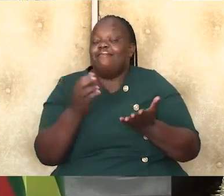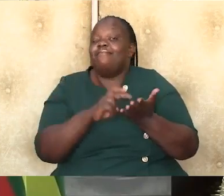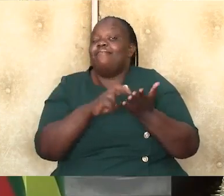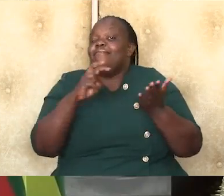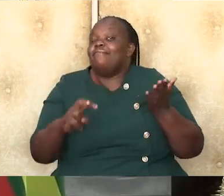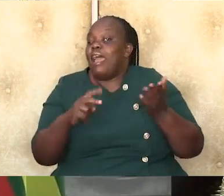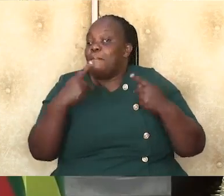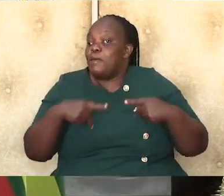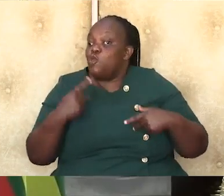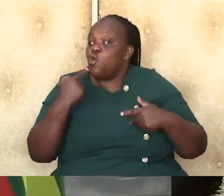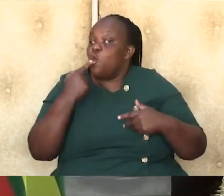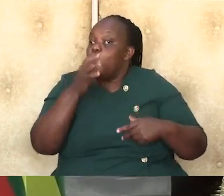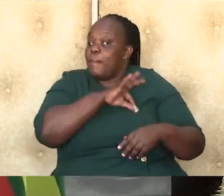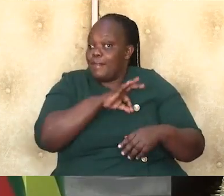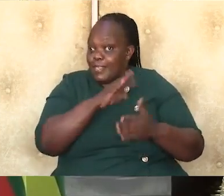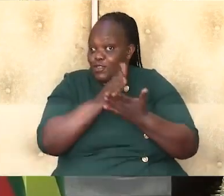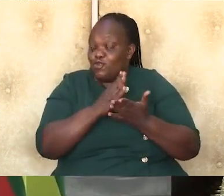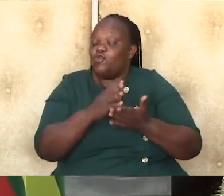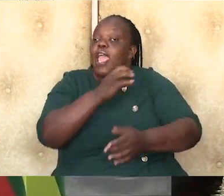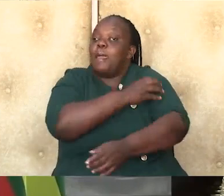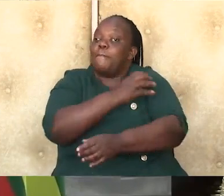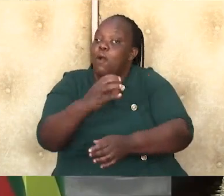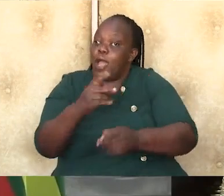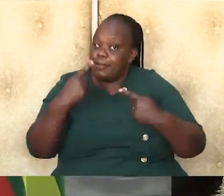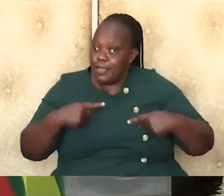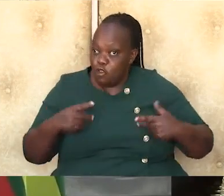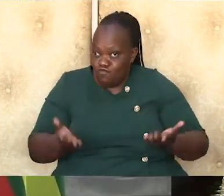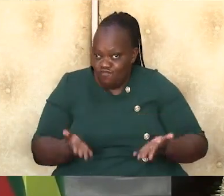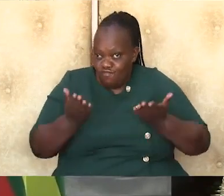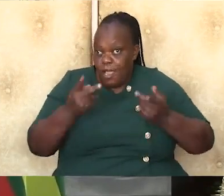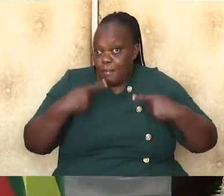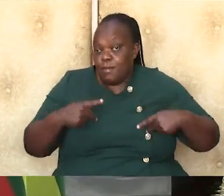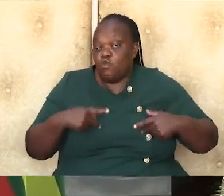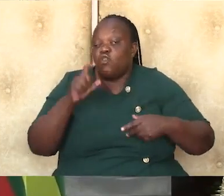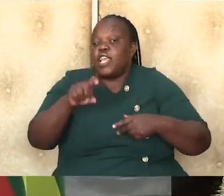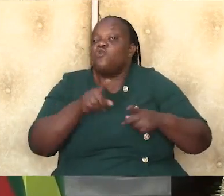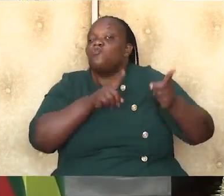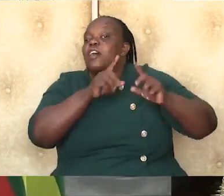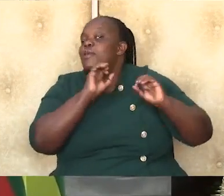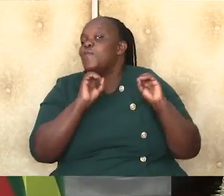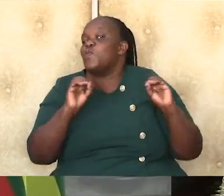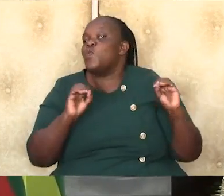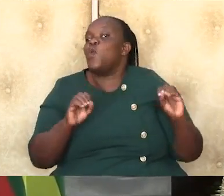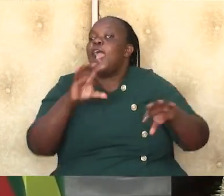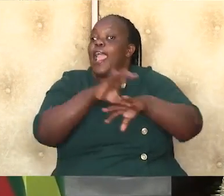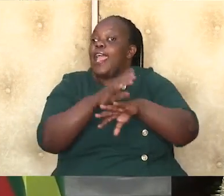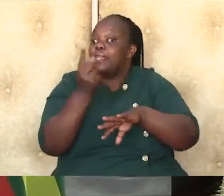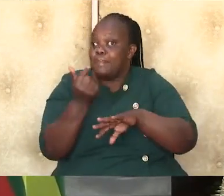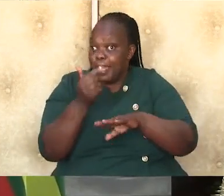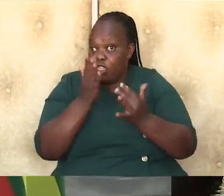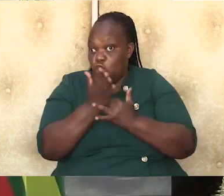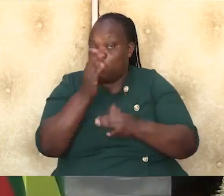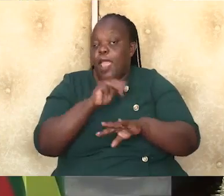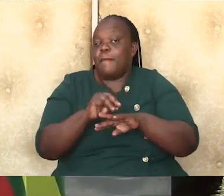people who should benefit. No, actually it empowers them because they don't need to travel. They will get their money. Because if you